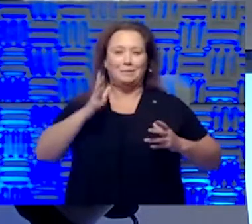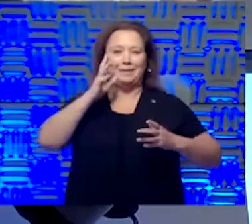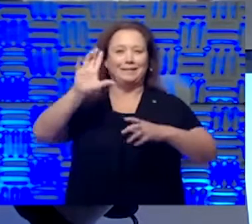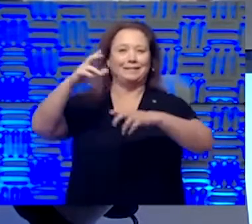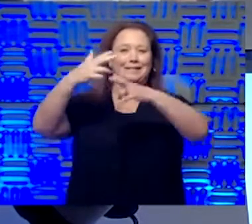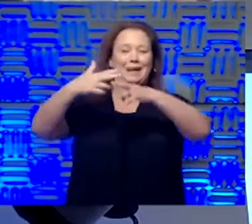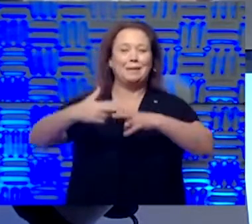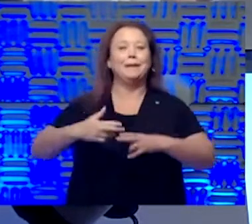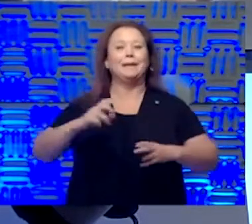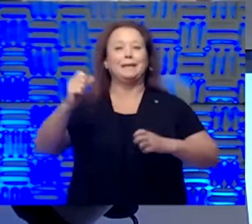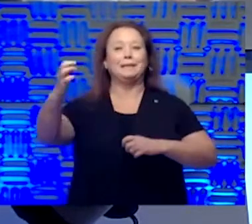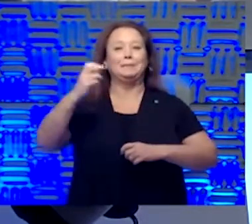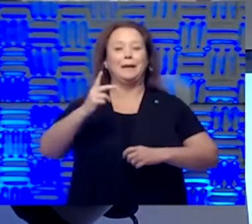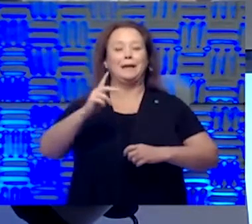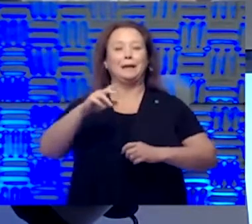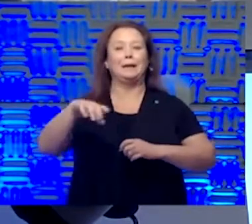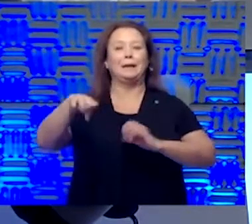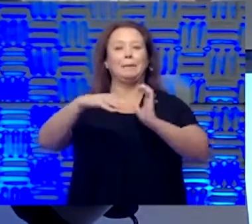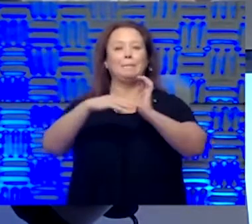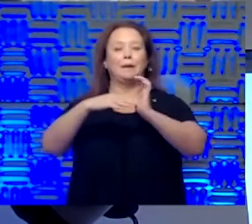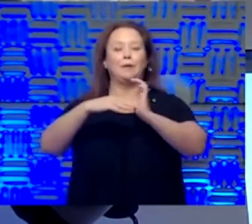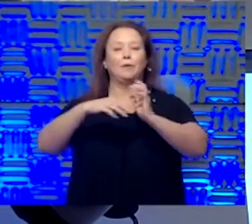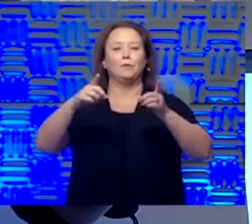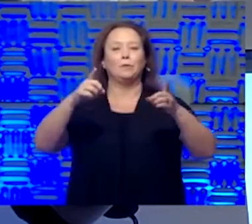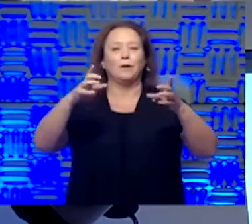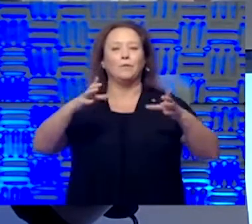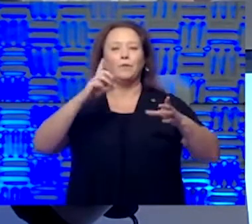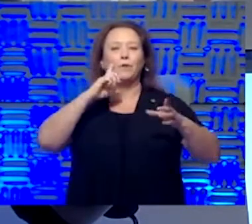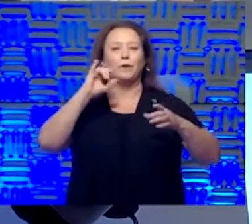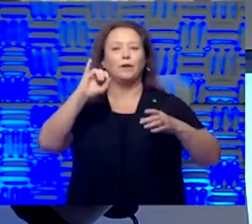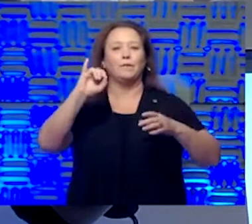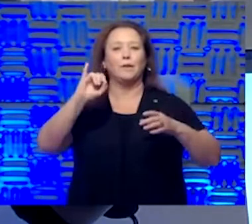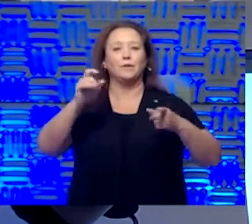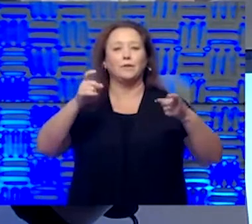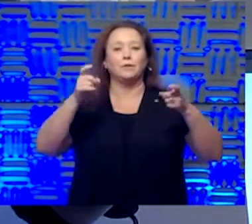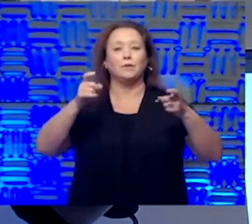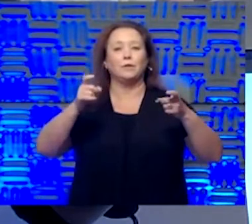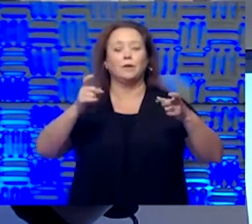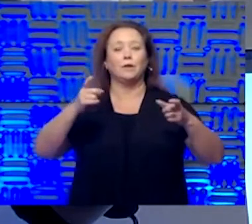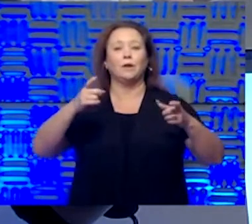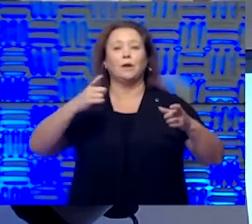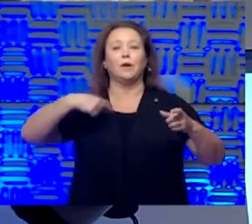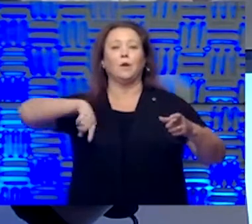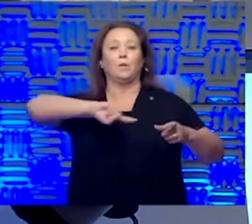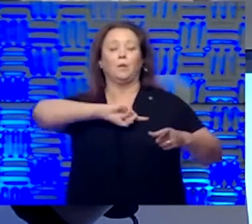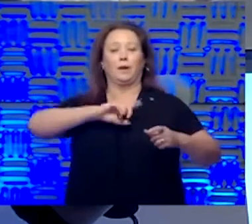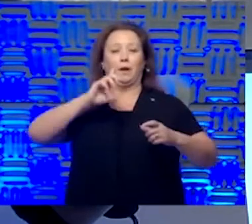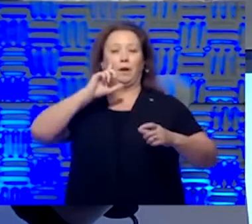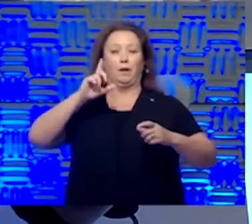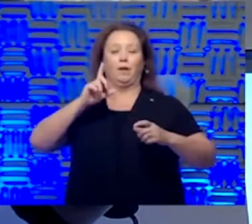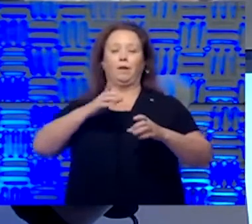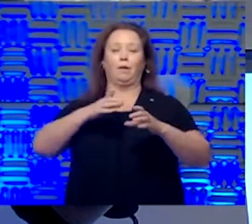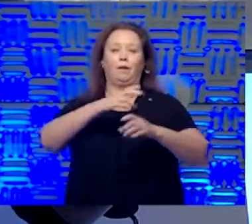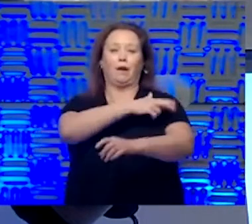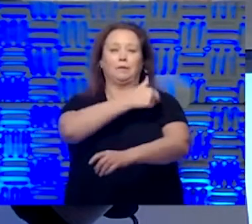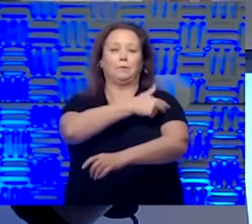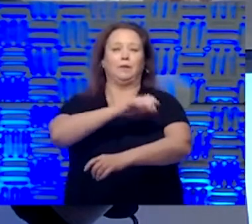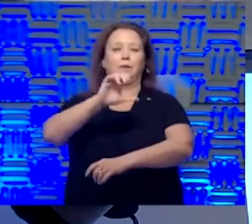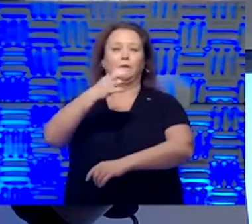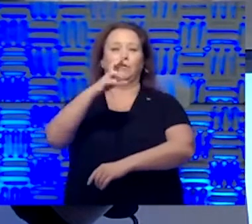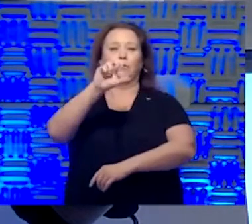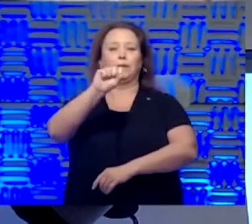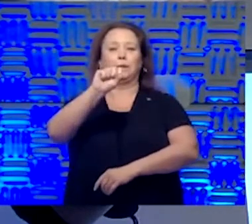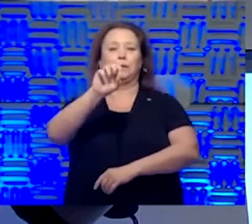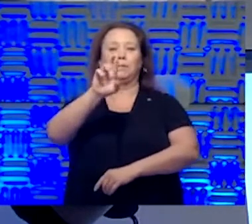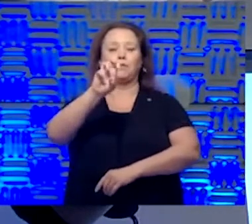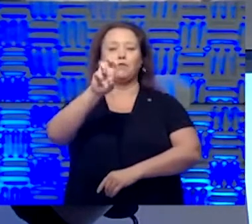is back on the program today, Medical Director for Infection Prevention and Control. We're joined this morning by one of our outstanding hospitalists, Chris Brown, MPH and